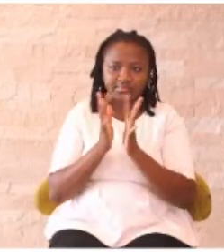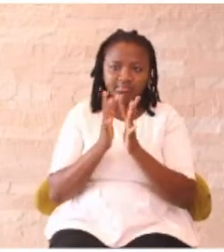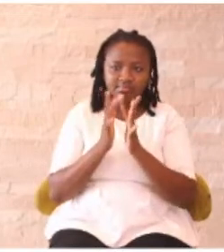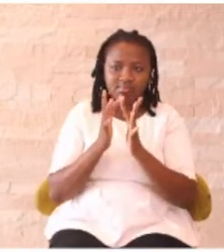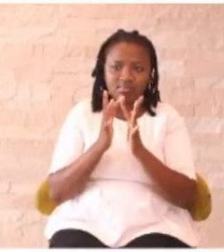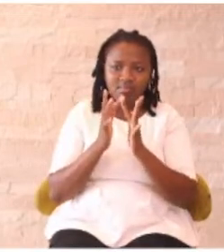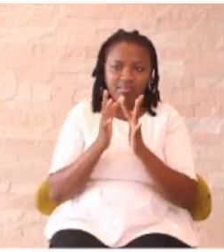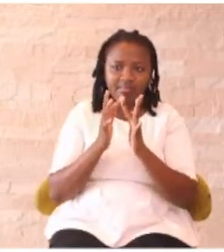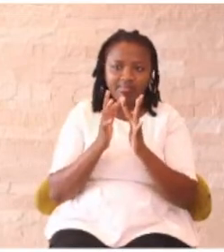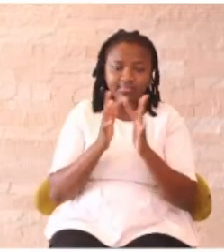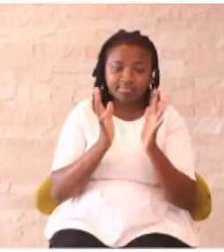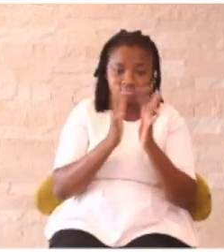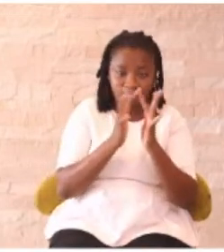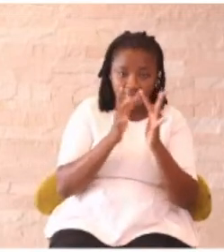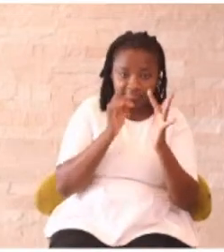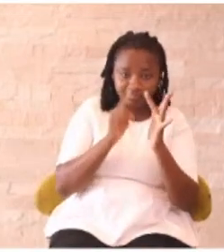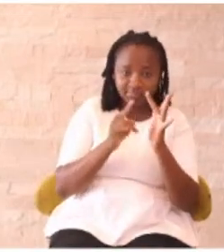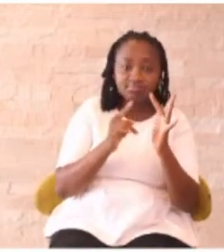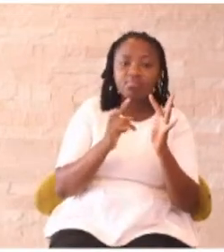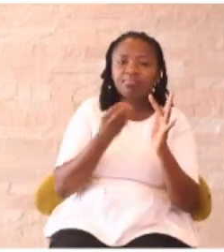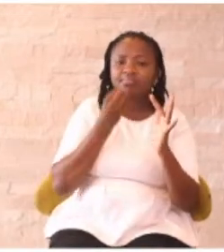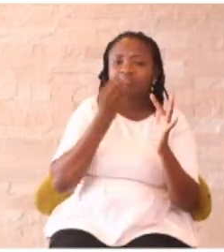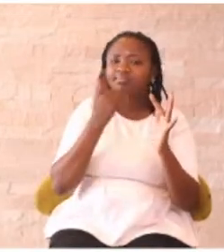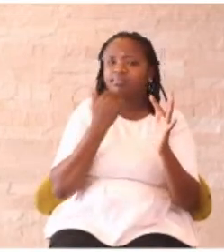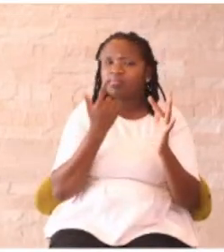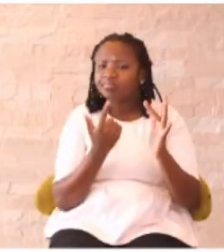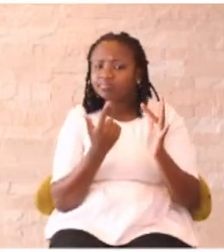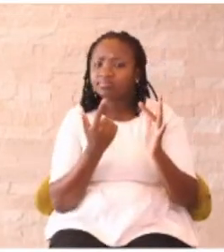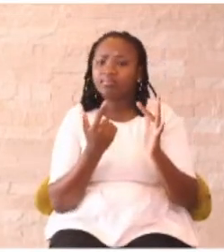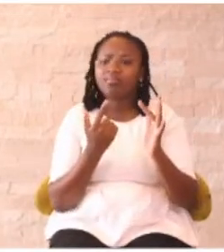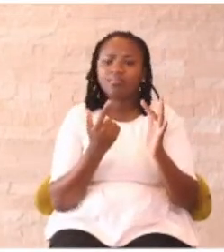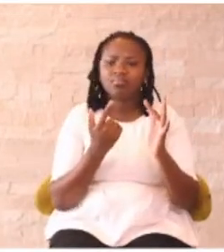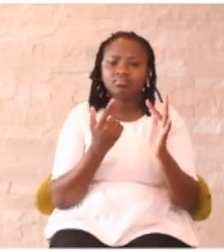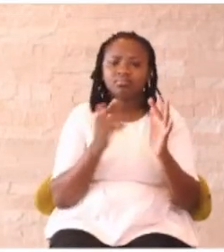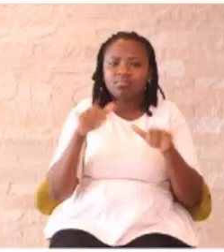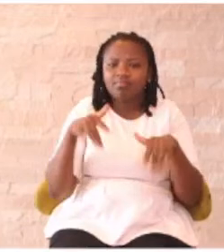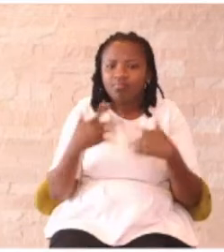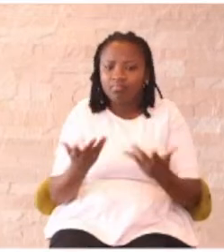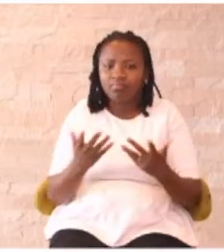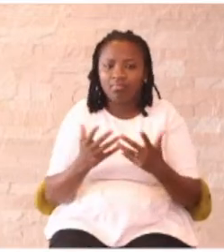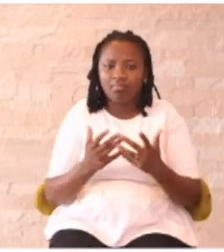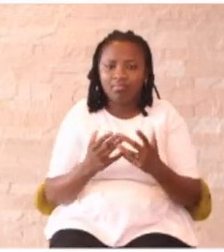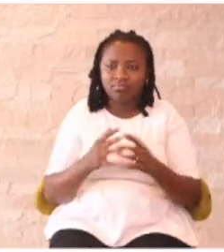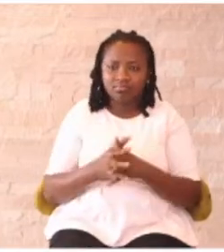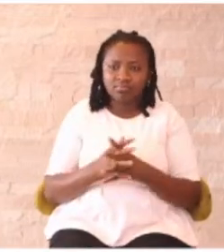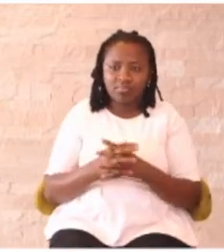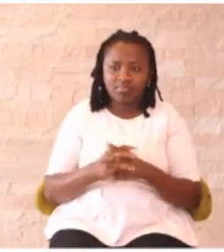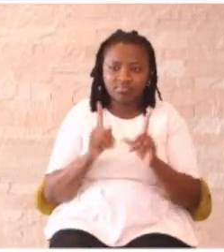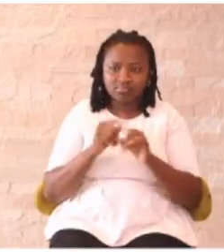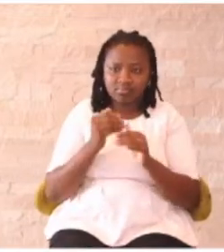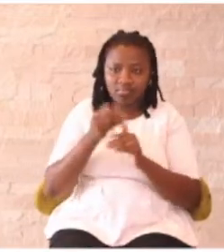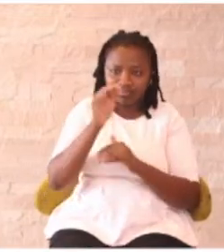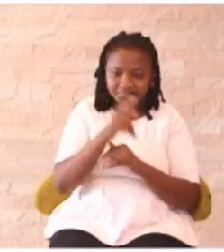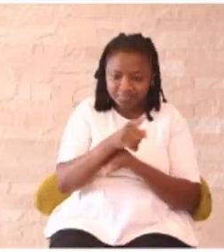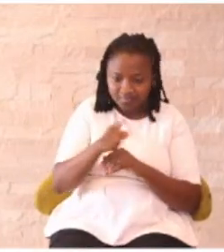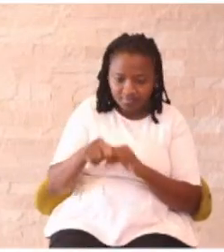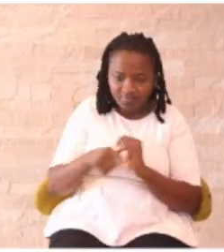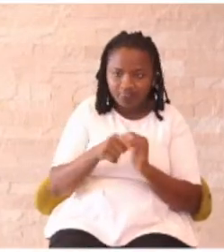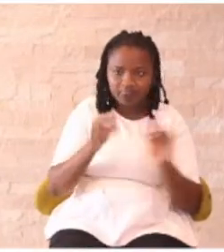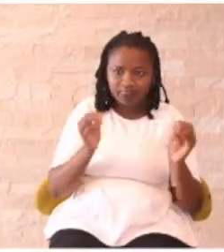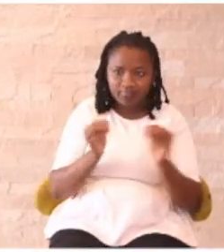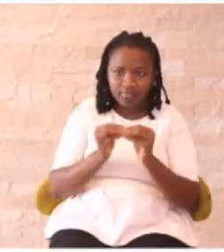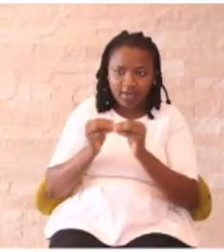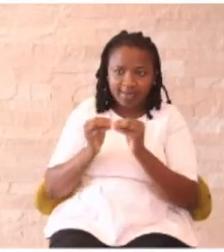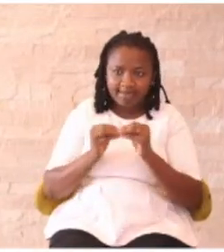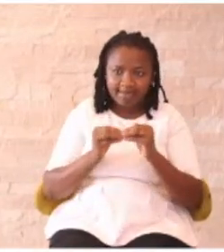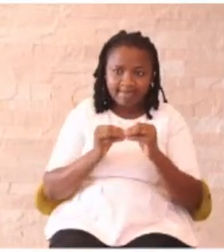those emails to, how to address them, because even when it comes to now the meetings themselves, they will